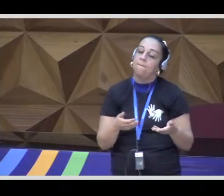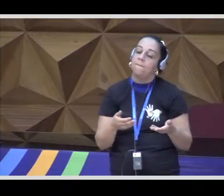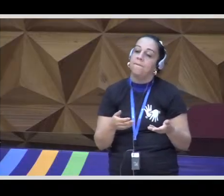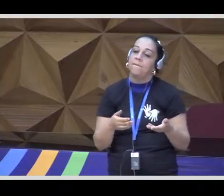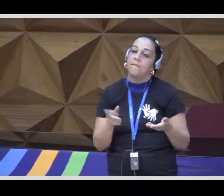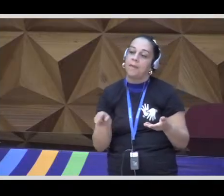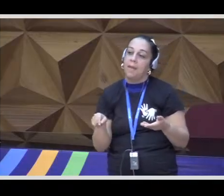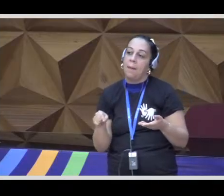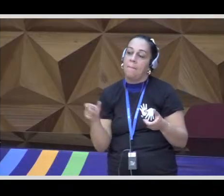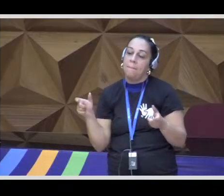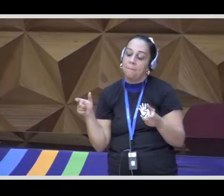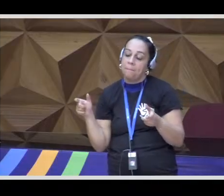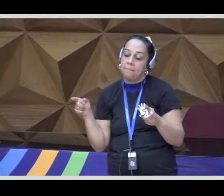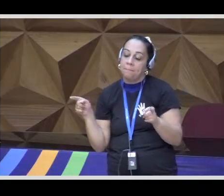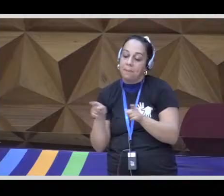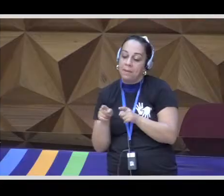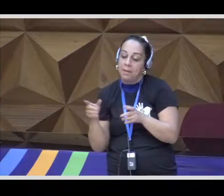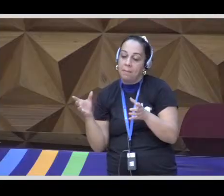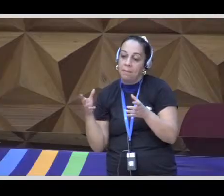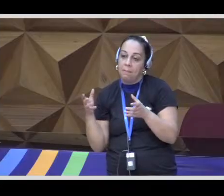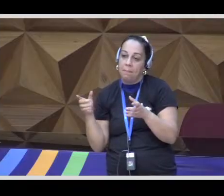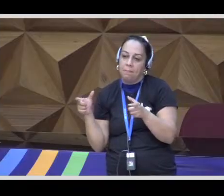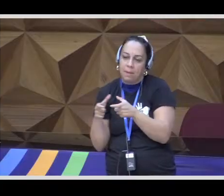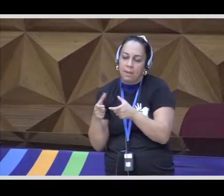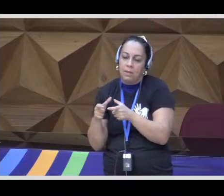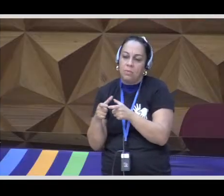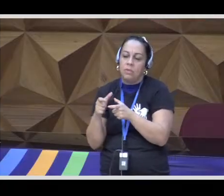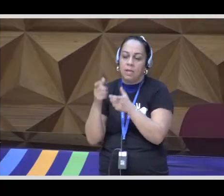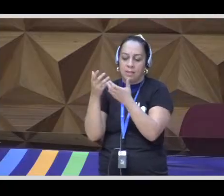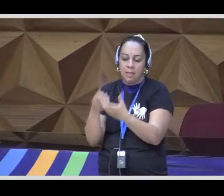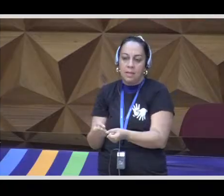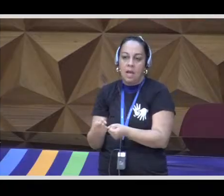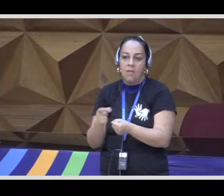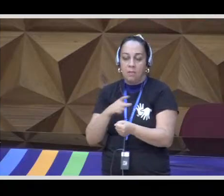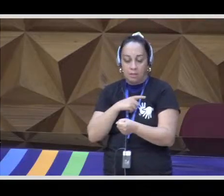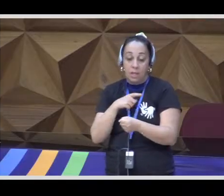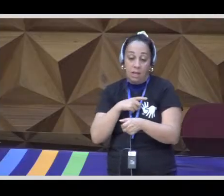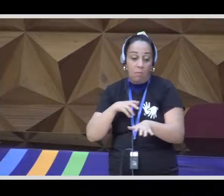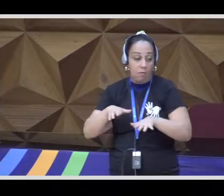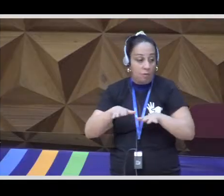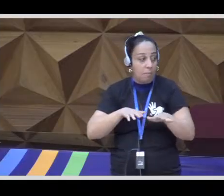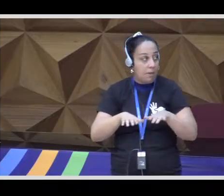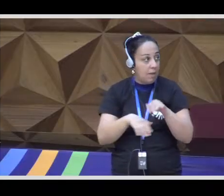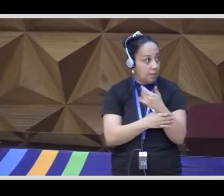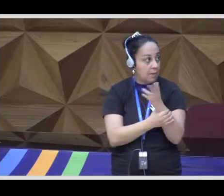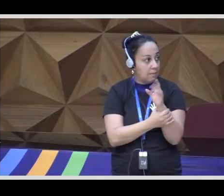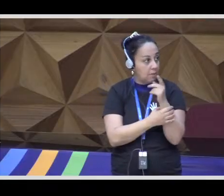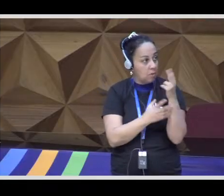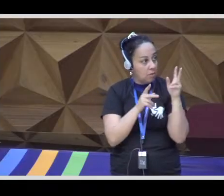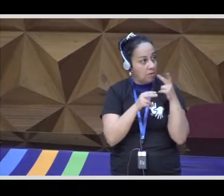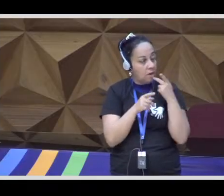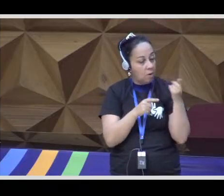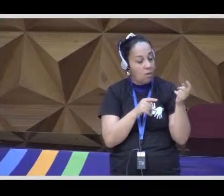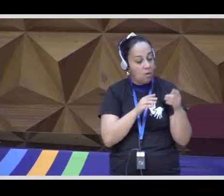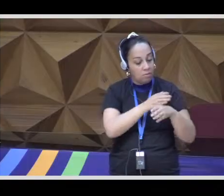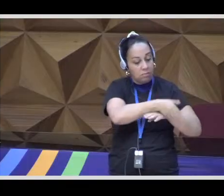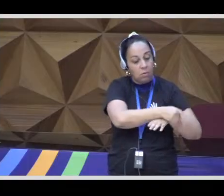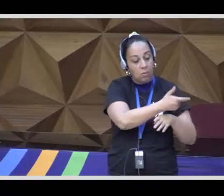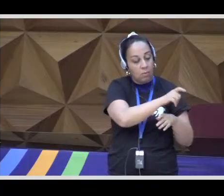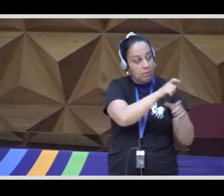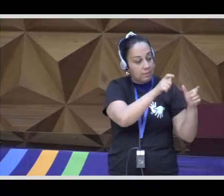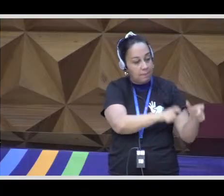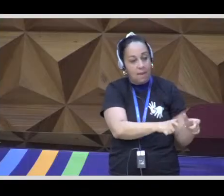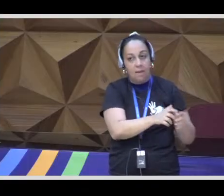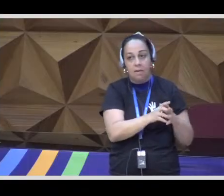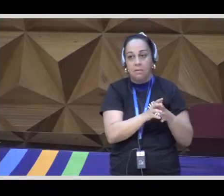your hands into somebody else's personal space. But if I'm consuming passive media, I might be